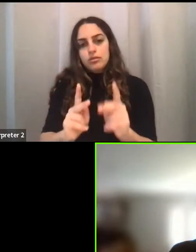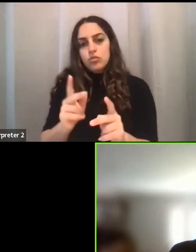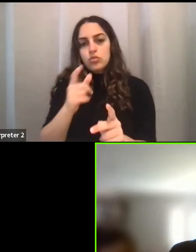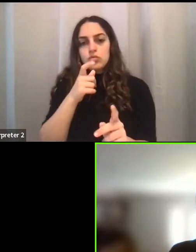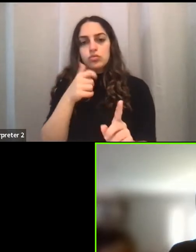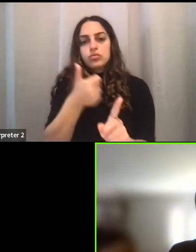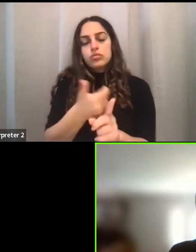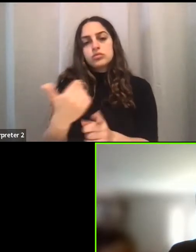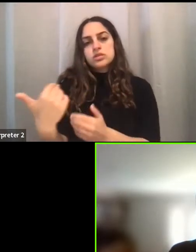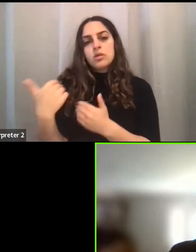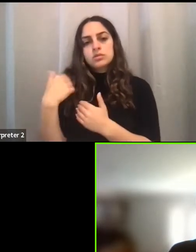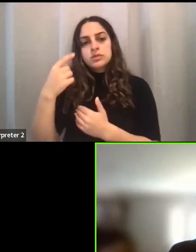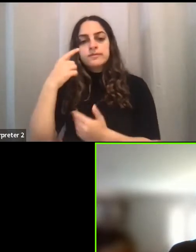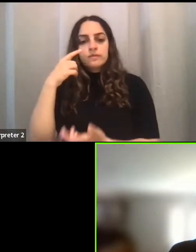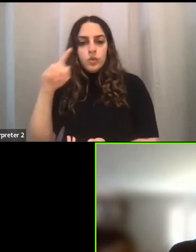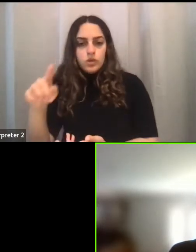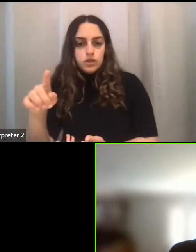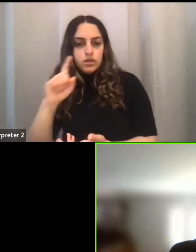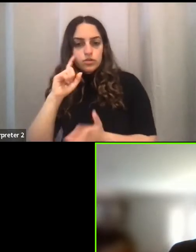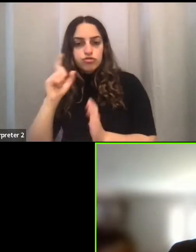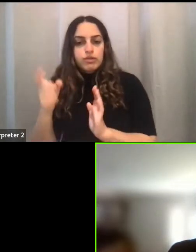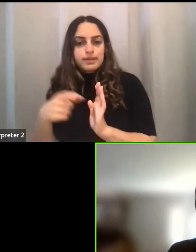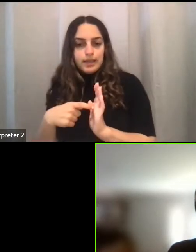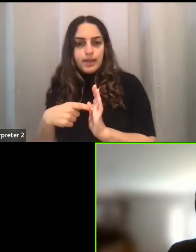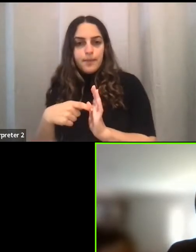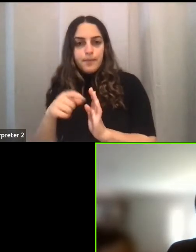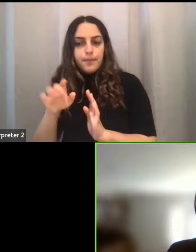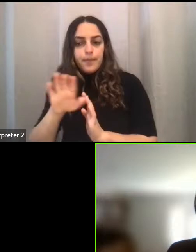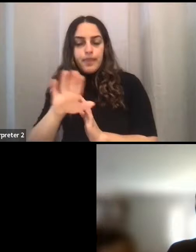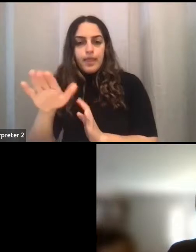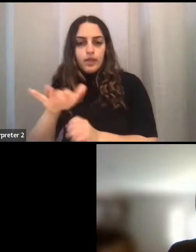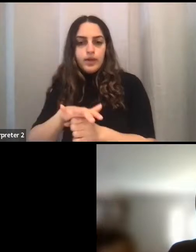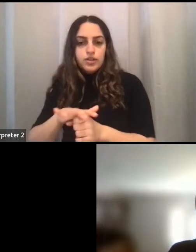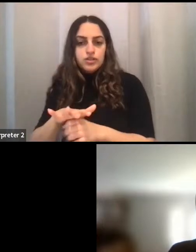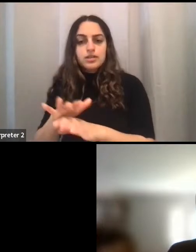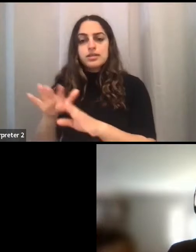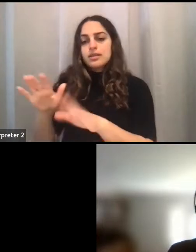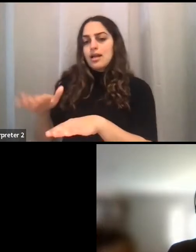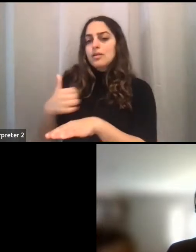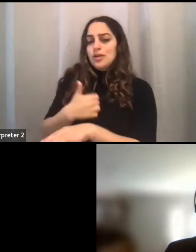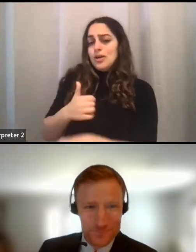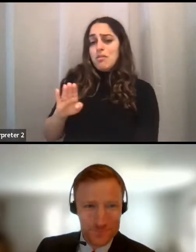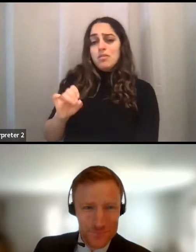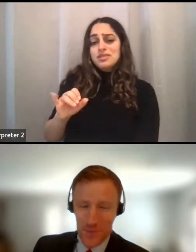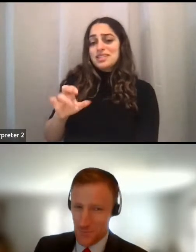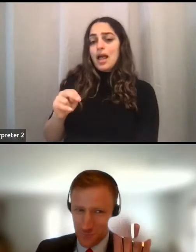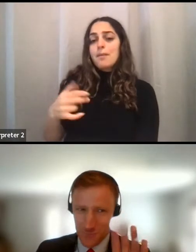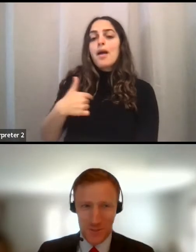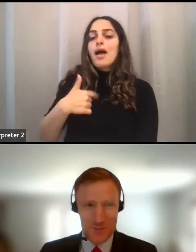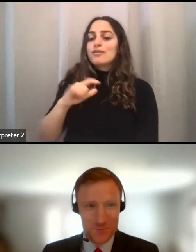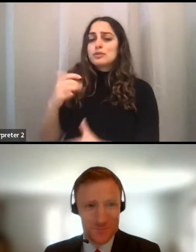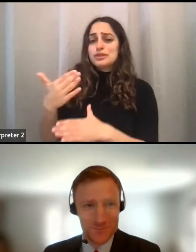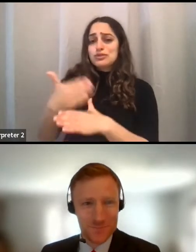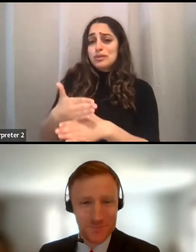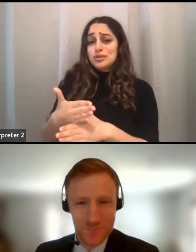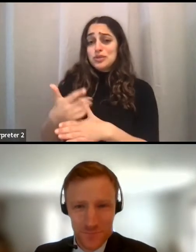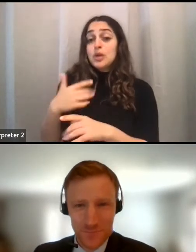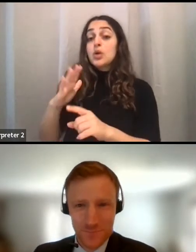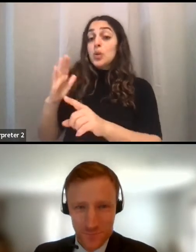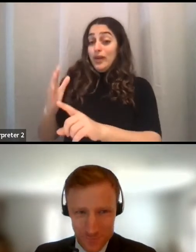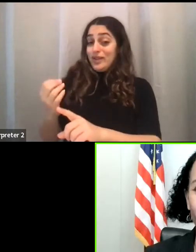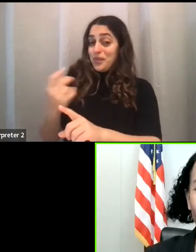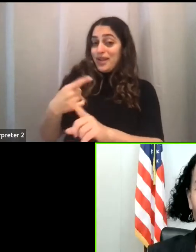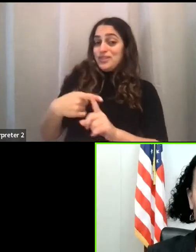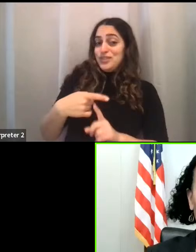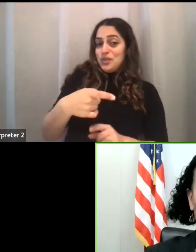for addressing them on that site um i'm so sorry i'm going to have to interrupt you there i will come back to you